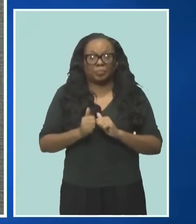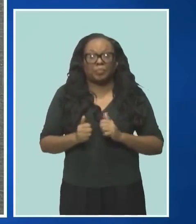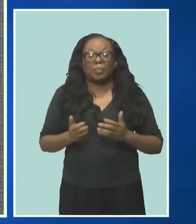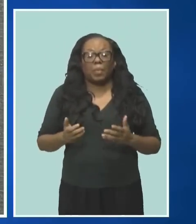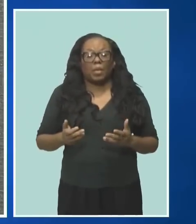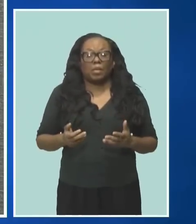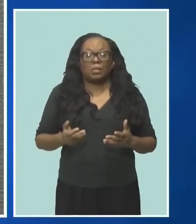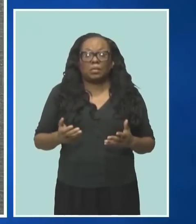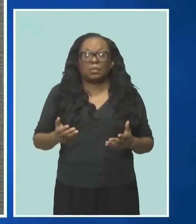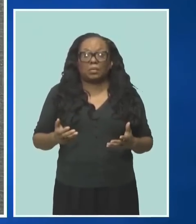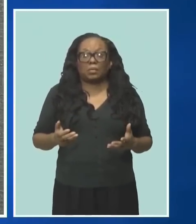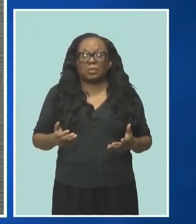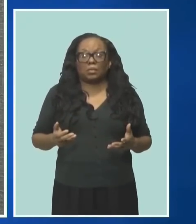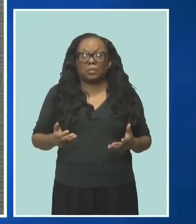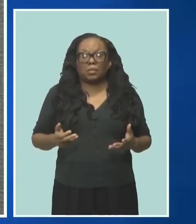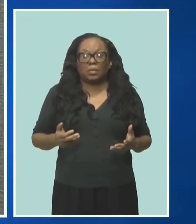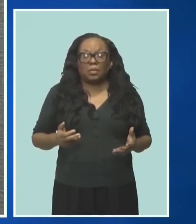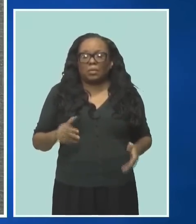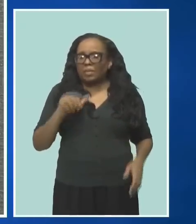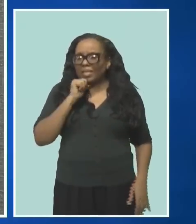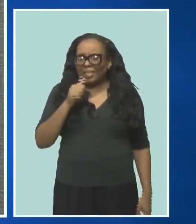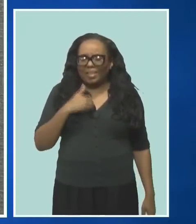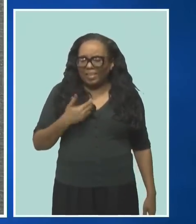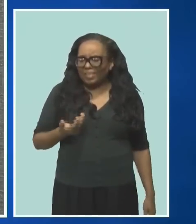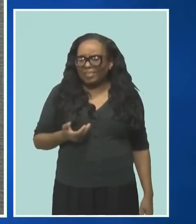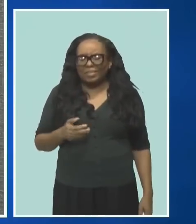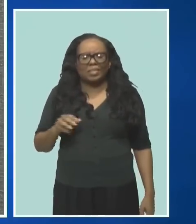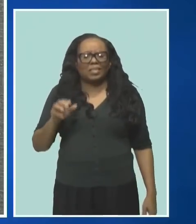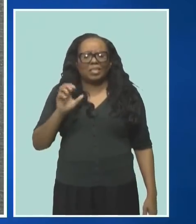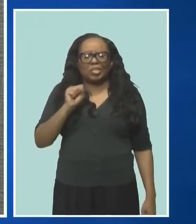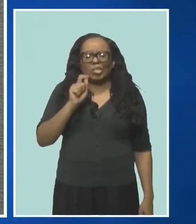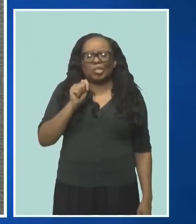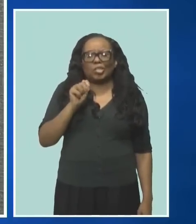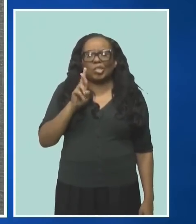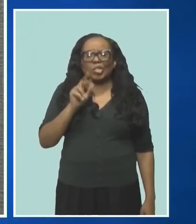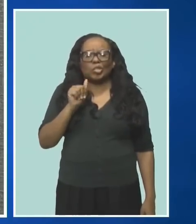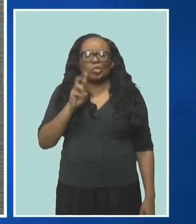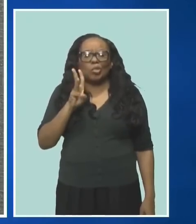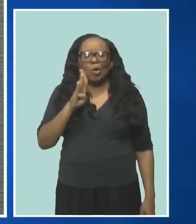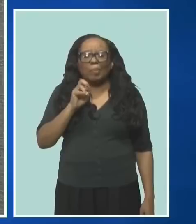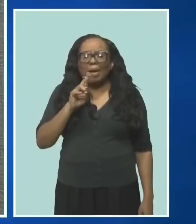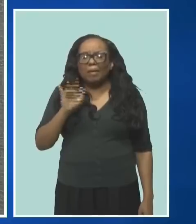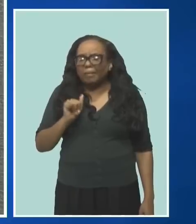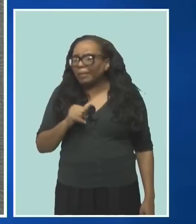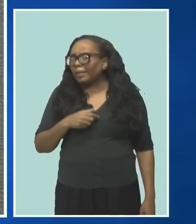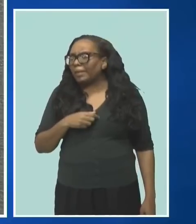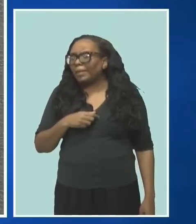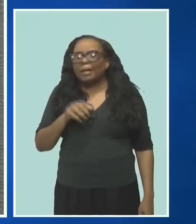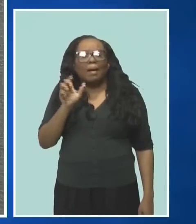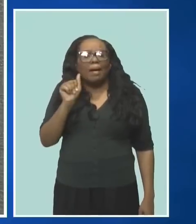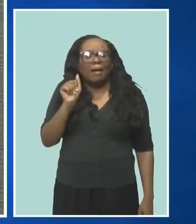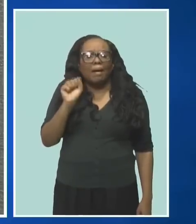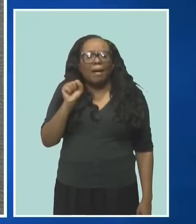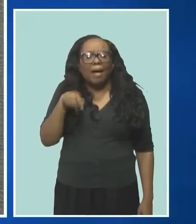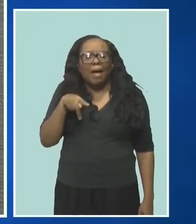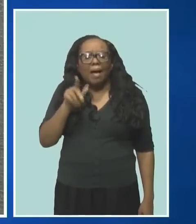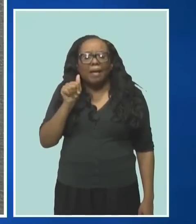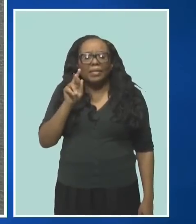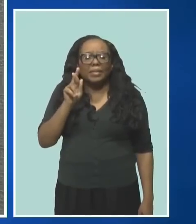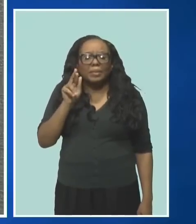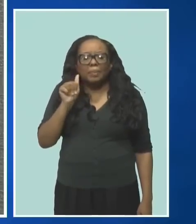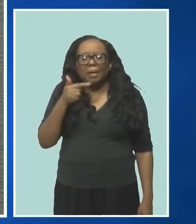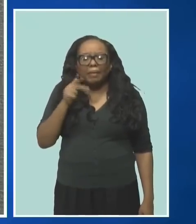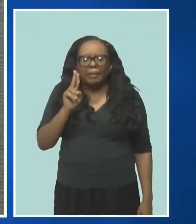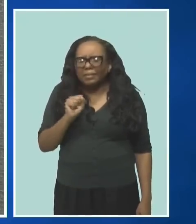that we have here, we ain't got no strawberries and asparagus and truffle on there. We got local stuff there, right? We got breadfruit, all these sweet potatoes, the plantains, the spices, the